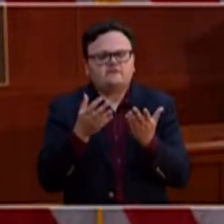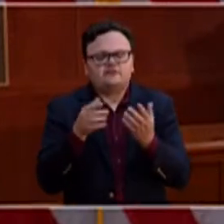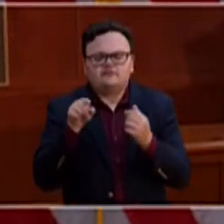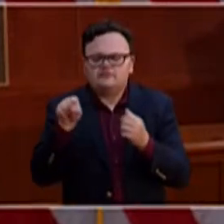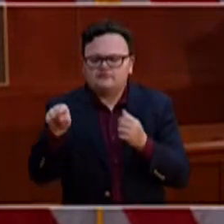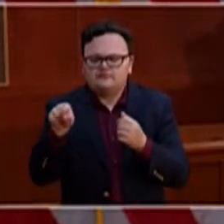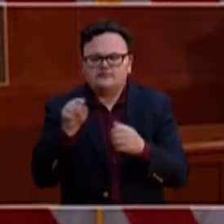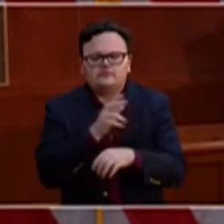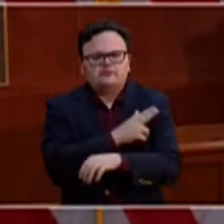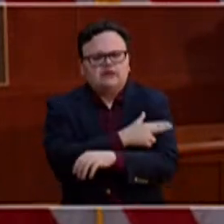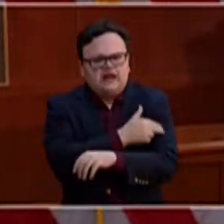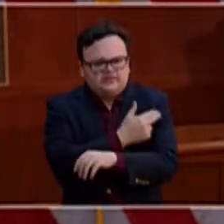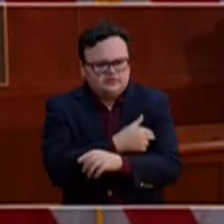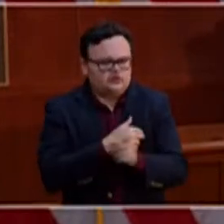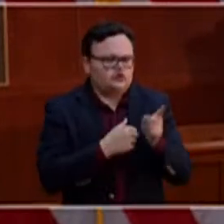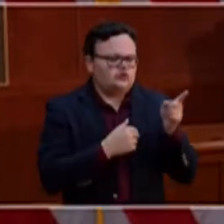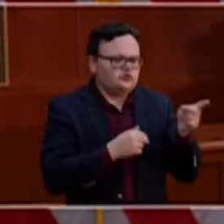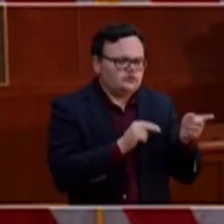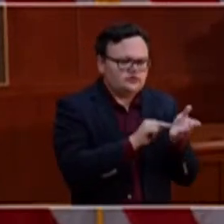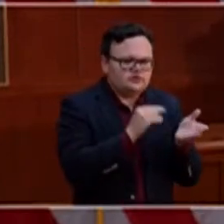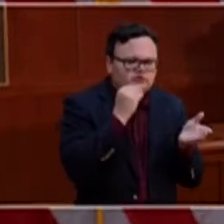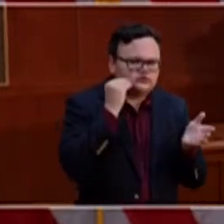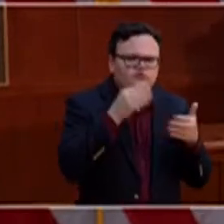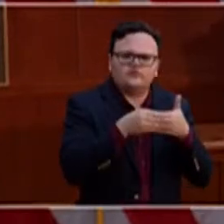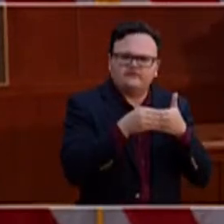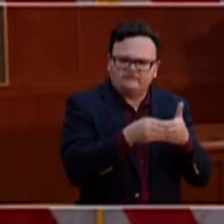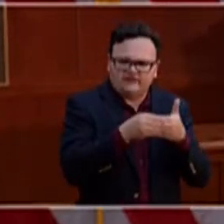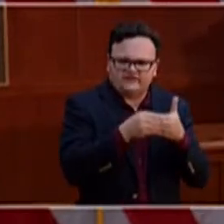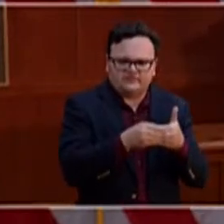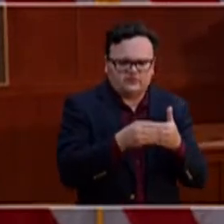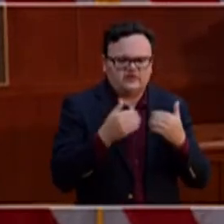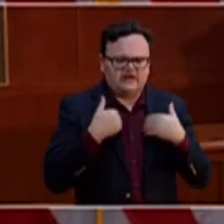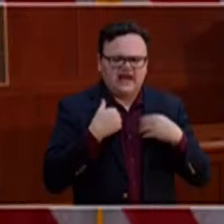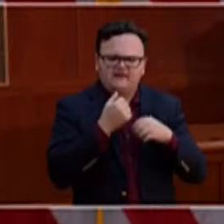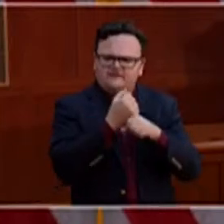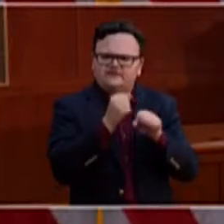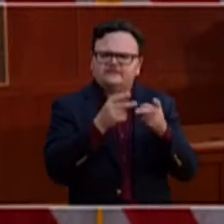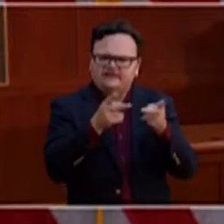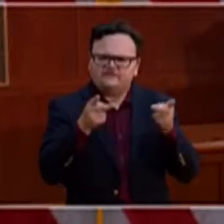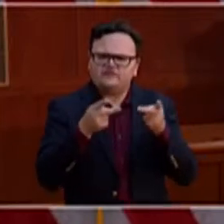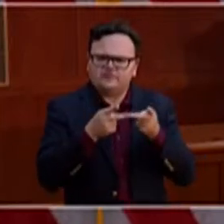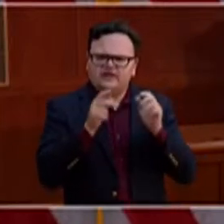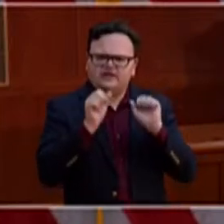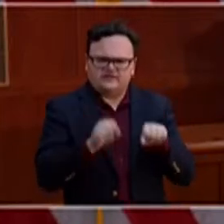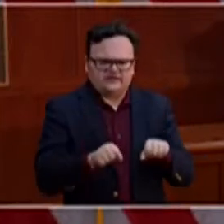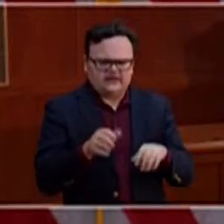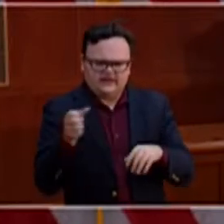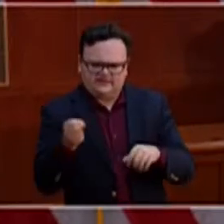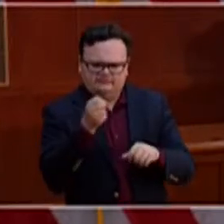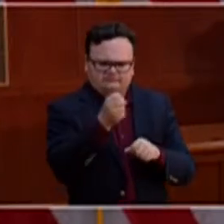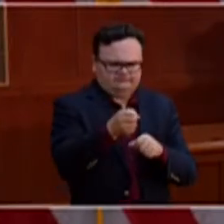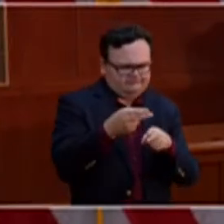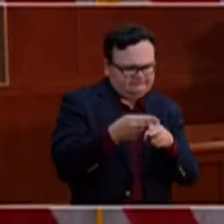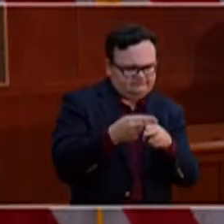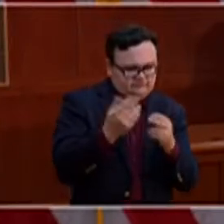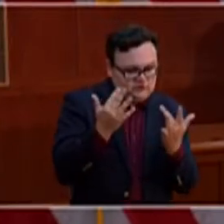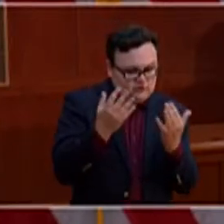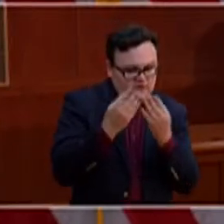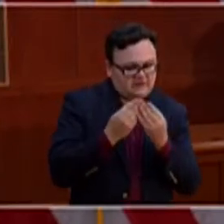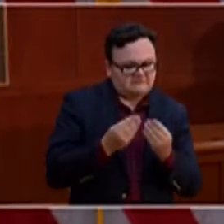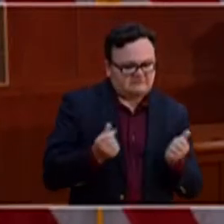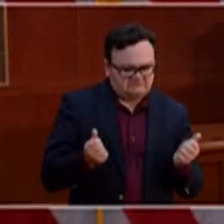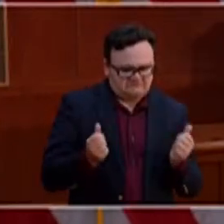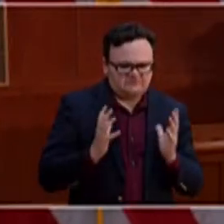have someone that's stable, they got a safe place to be discharged to, because we still, we cannot allow a